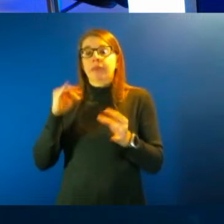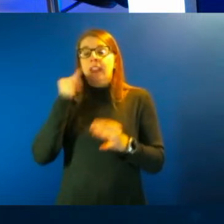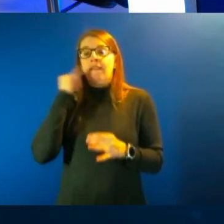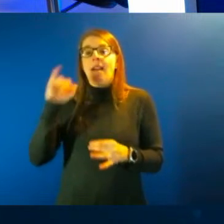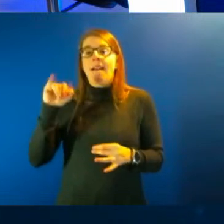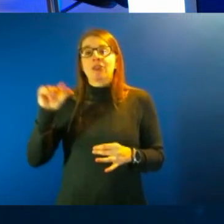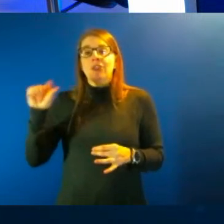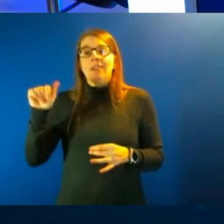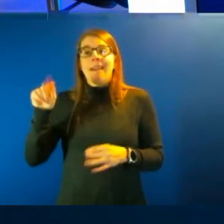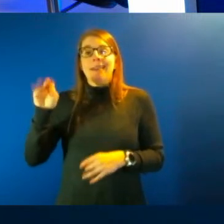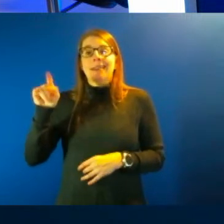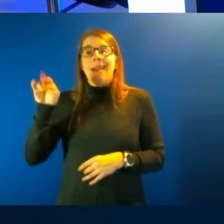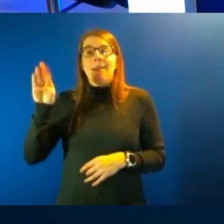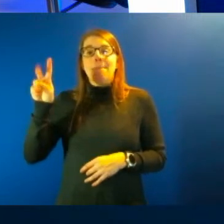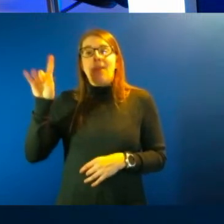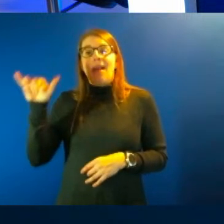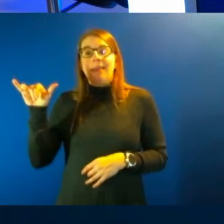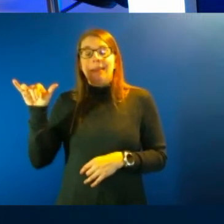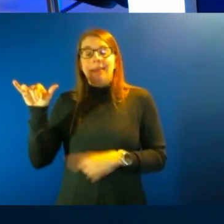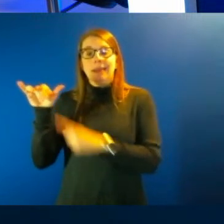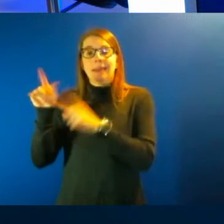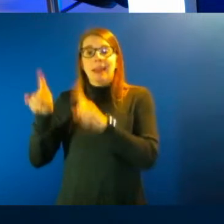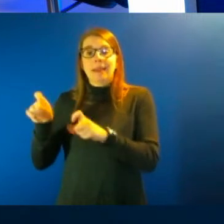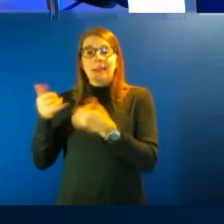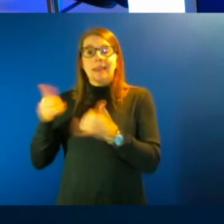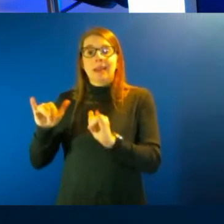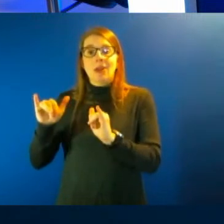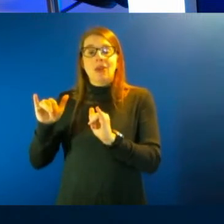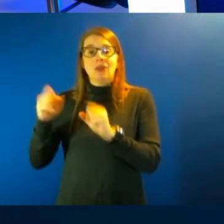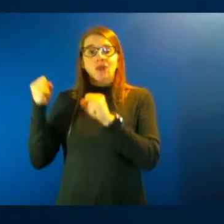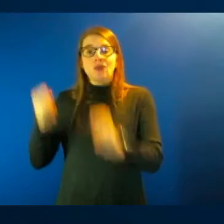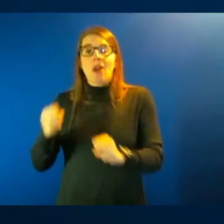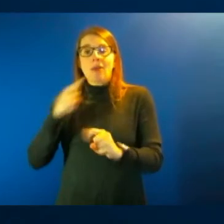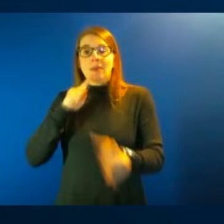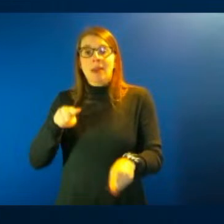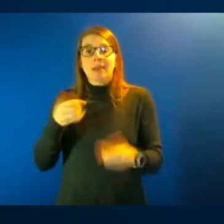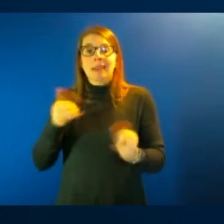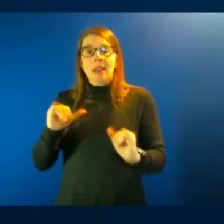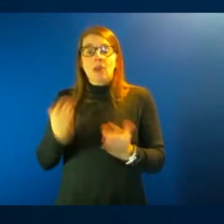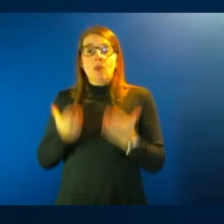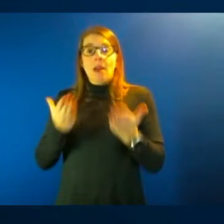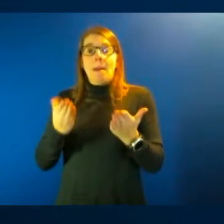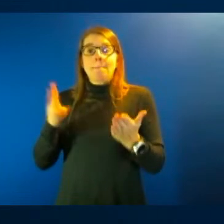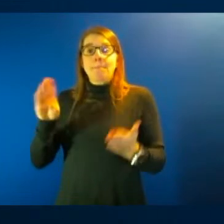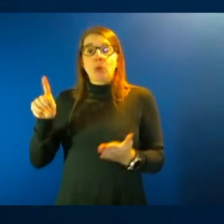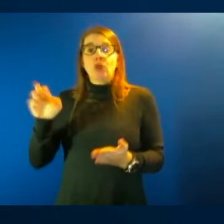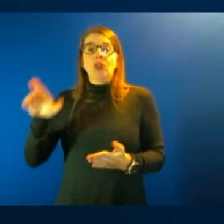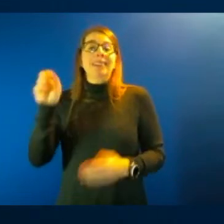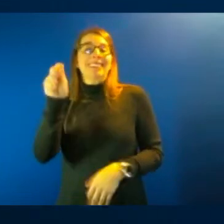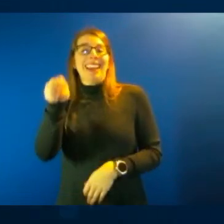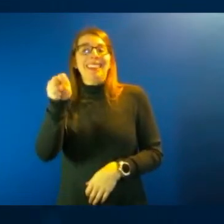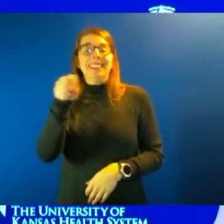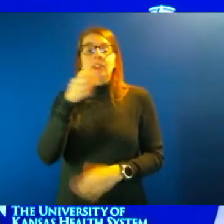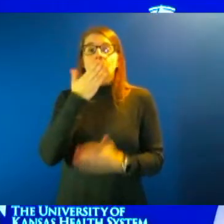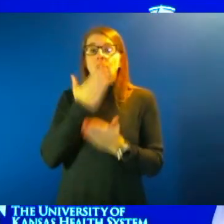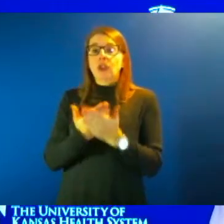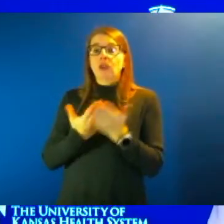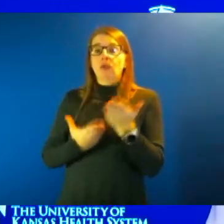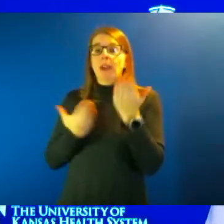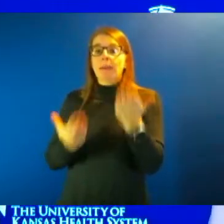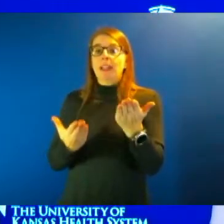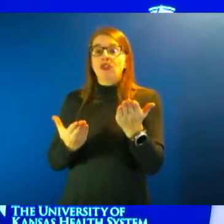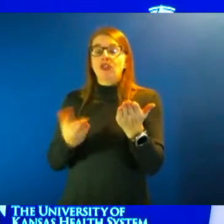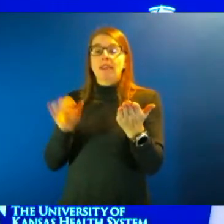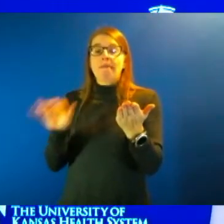antibody test and still have a strong response, would you still recommend a booster? Yeah, absolutely. So there is very good recommendations